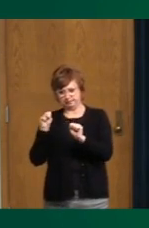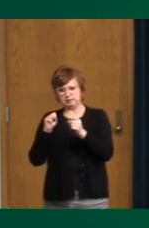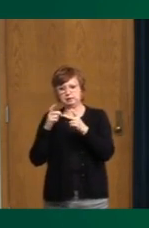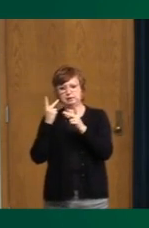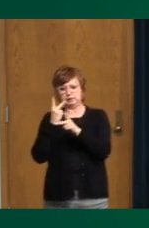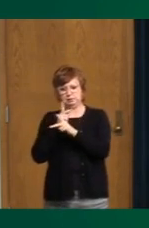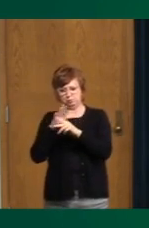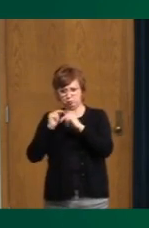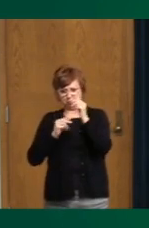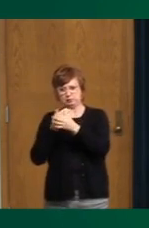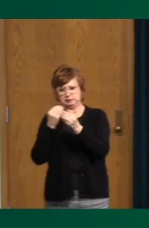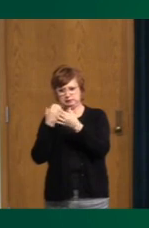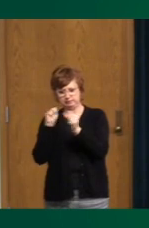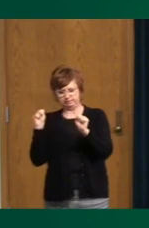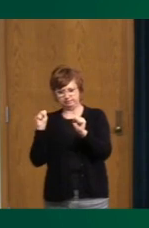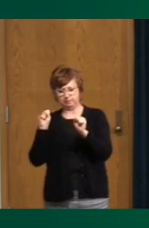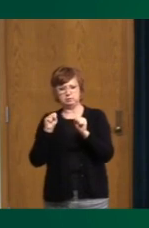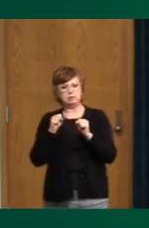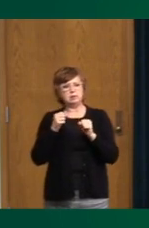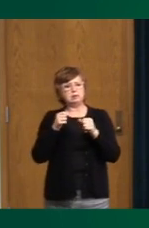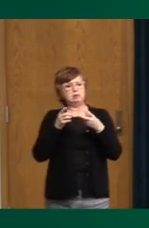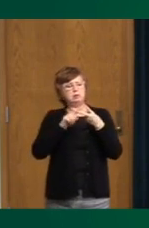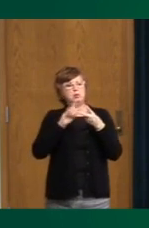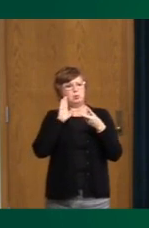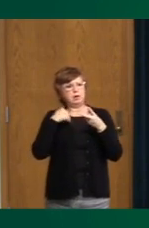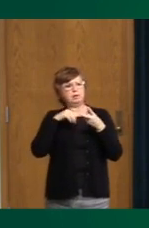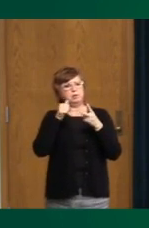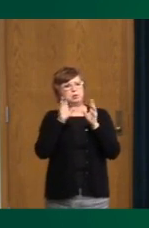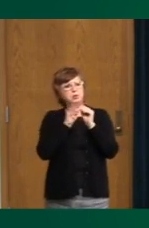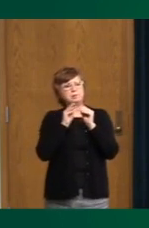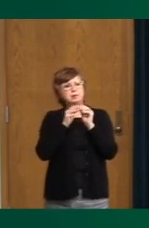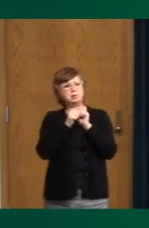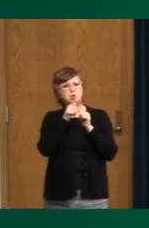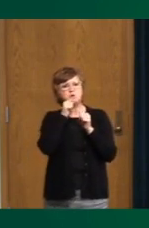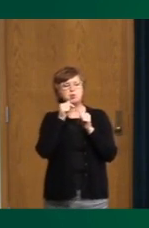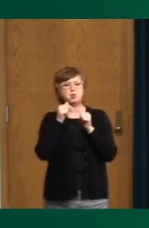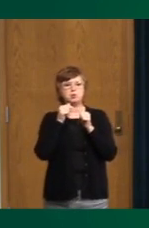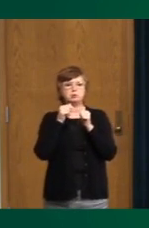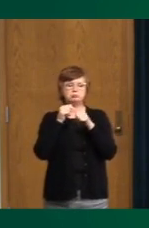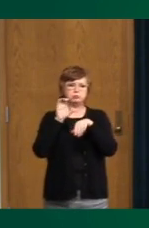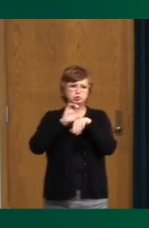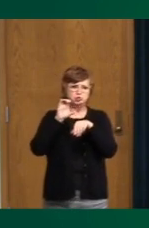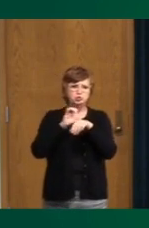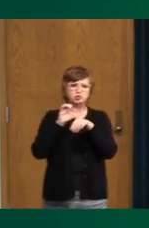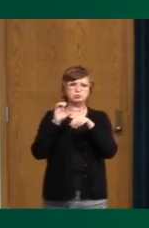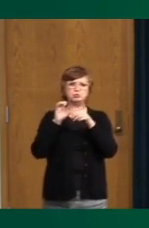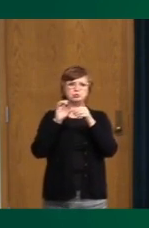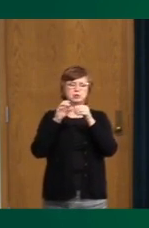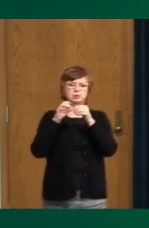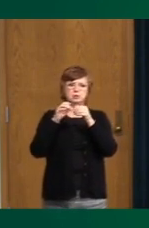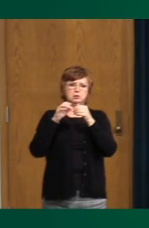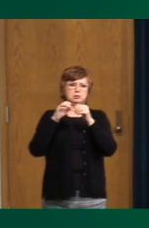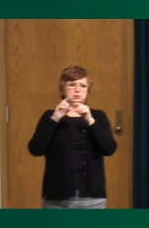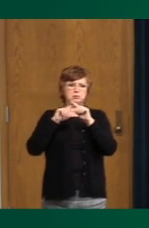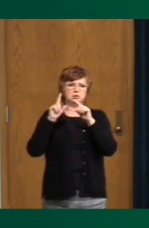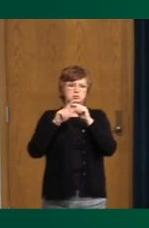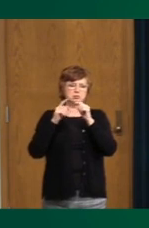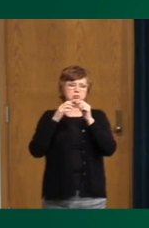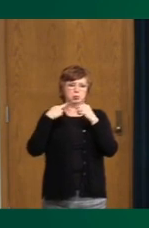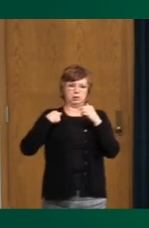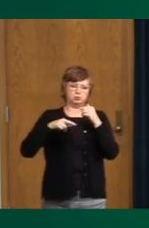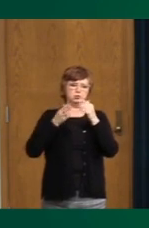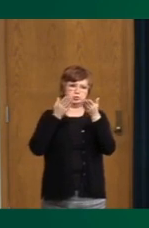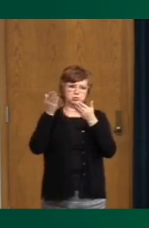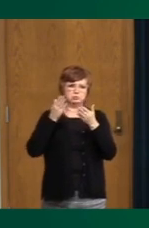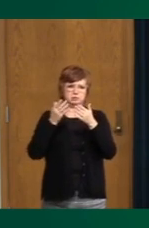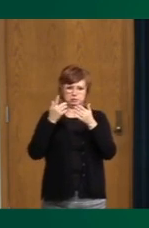consulting with faith leaders about how we can continue to make our worship services safer. And you can expect further announcements in the coming